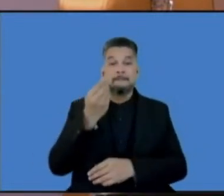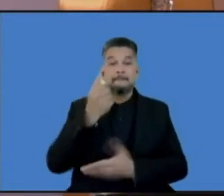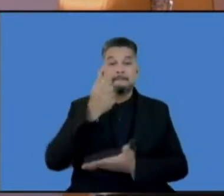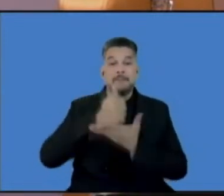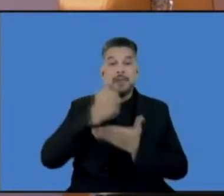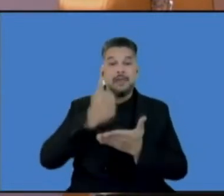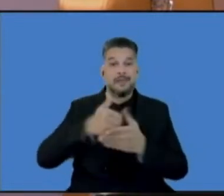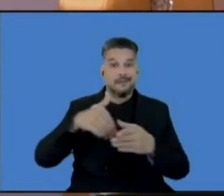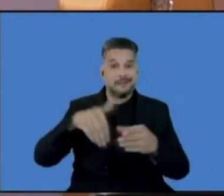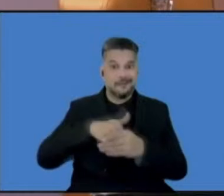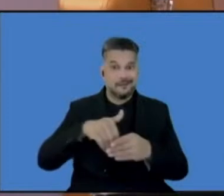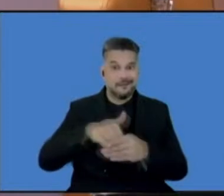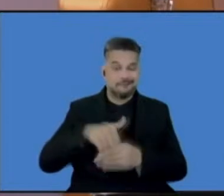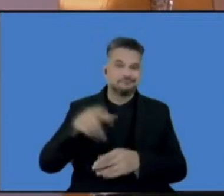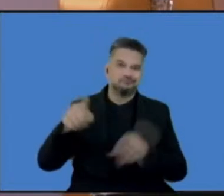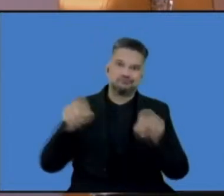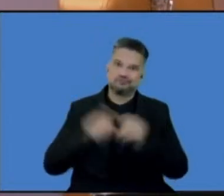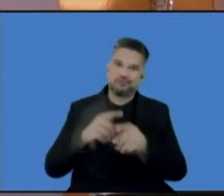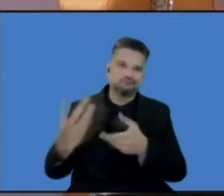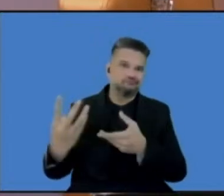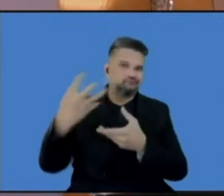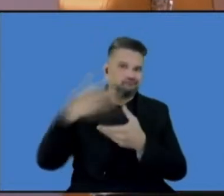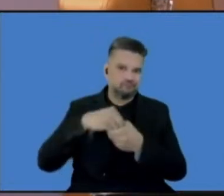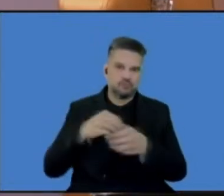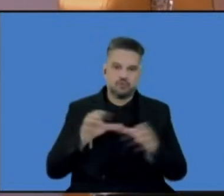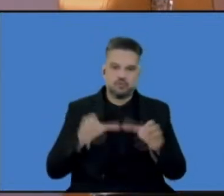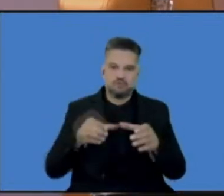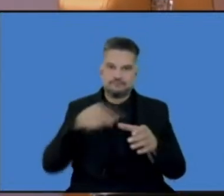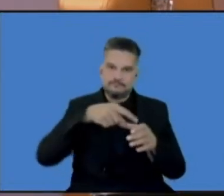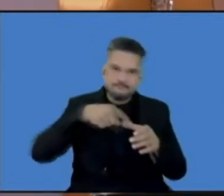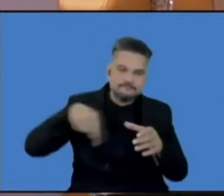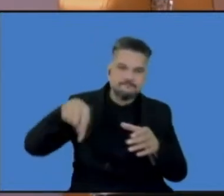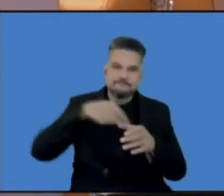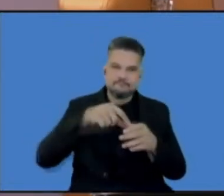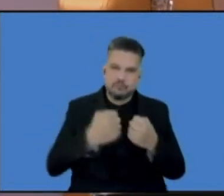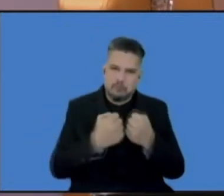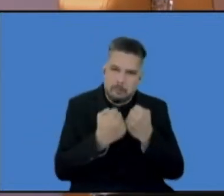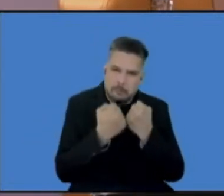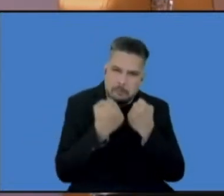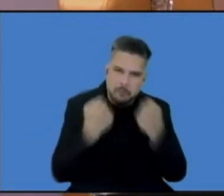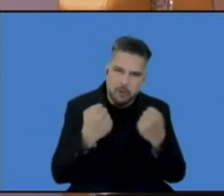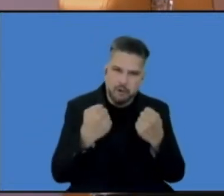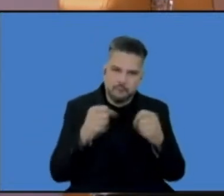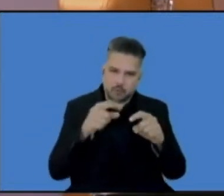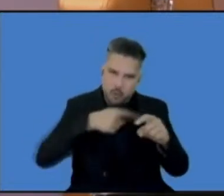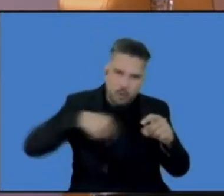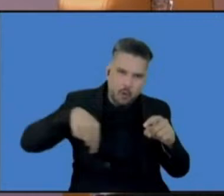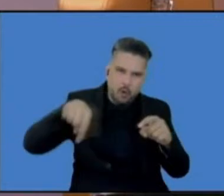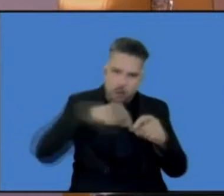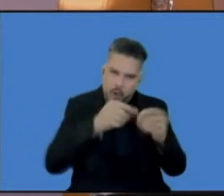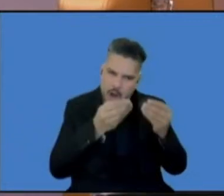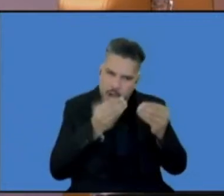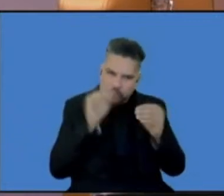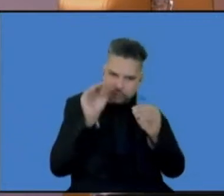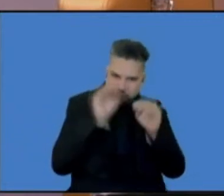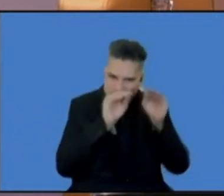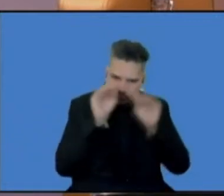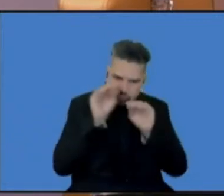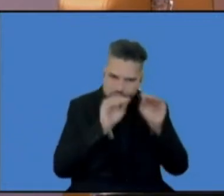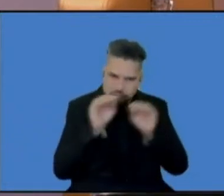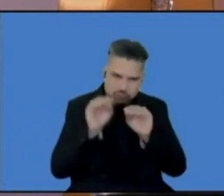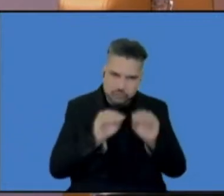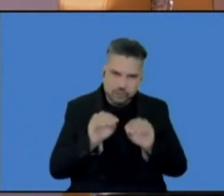powerful system that definitely help create, formulate, and implement a